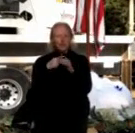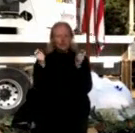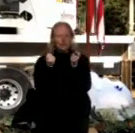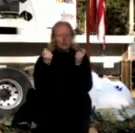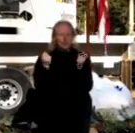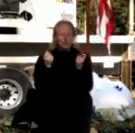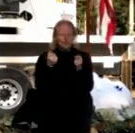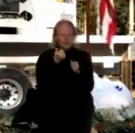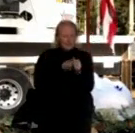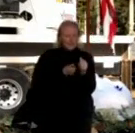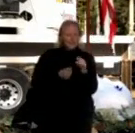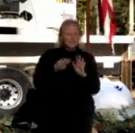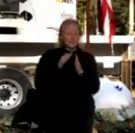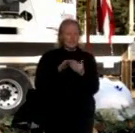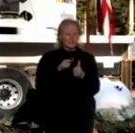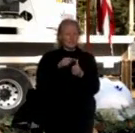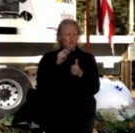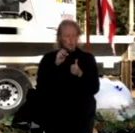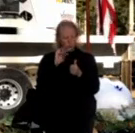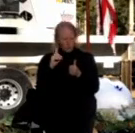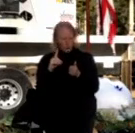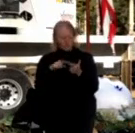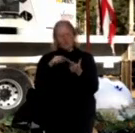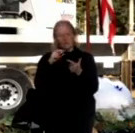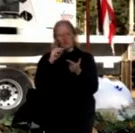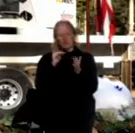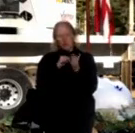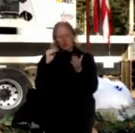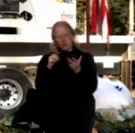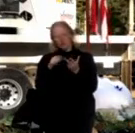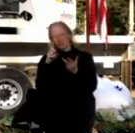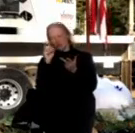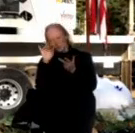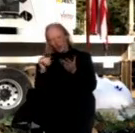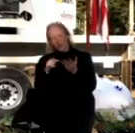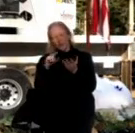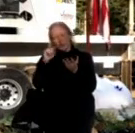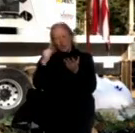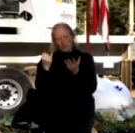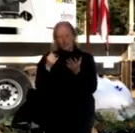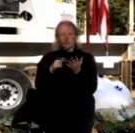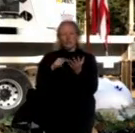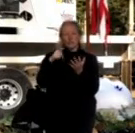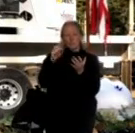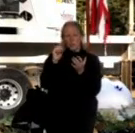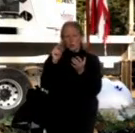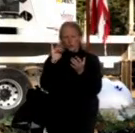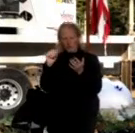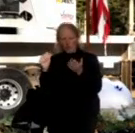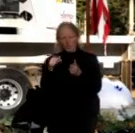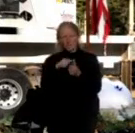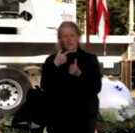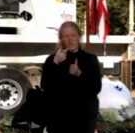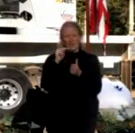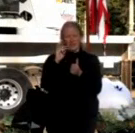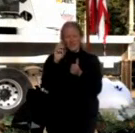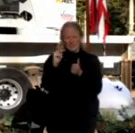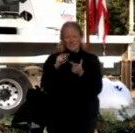way. Norwood, Montrose, Ouray, Grand Junction, Paonia,